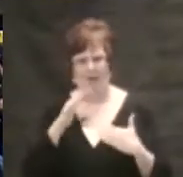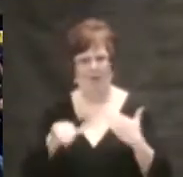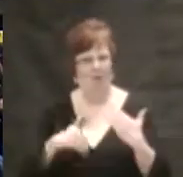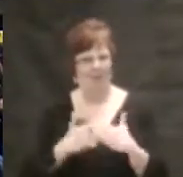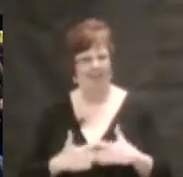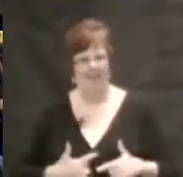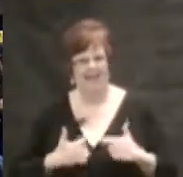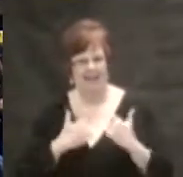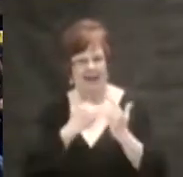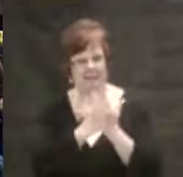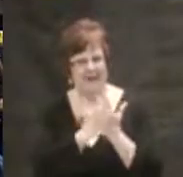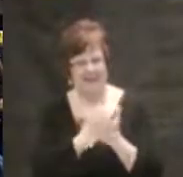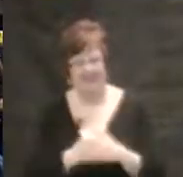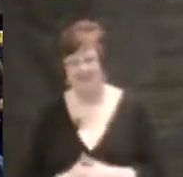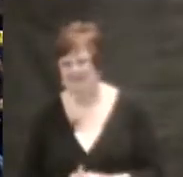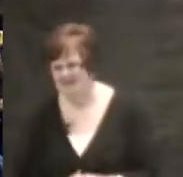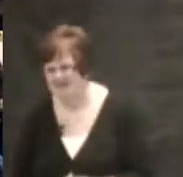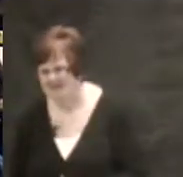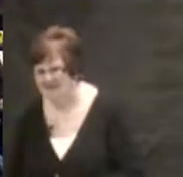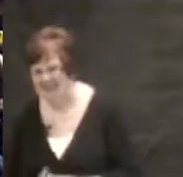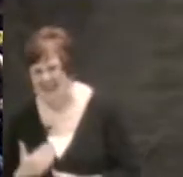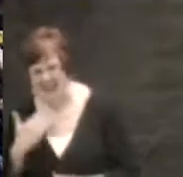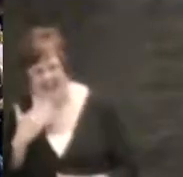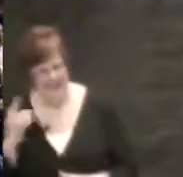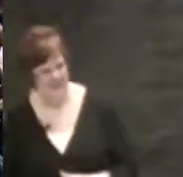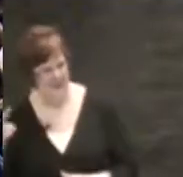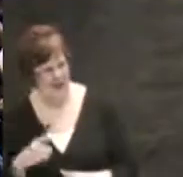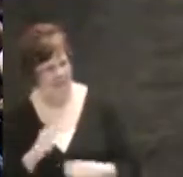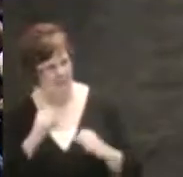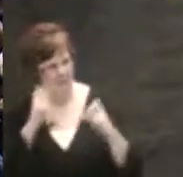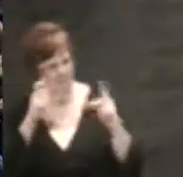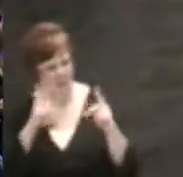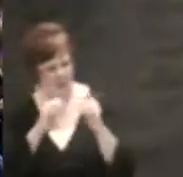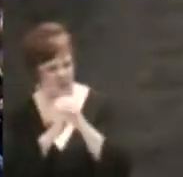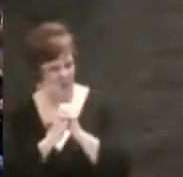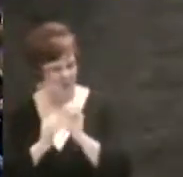Amen. Thanks for coming up. You can go back and worship with your family.